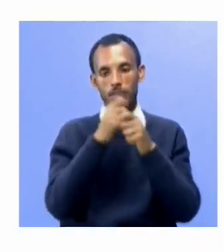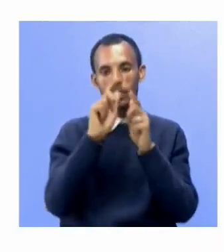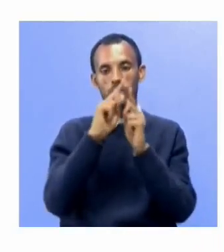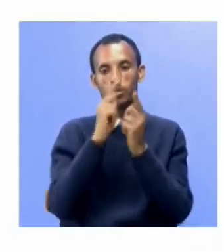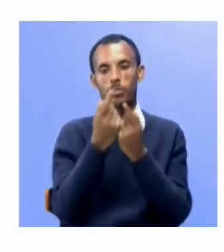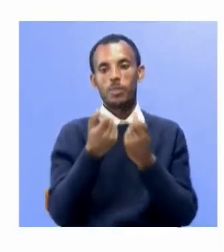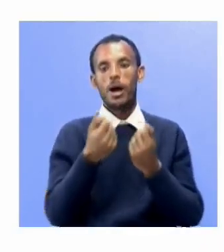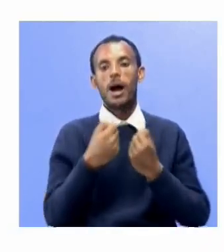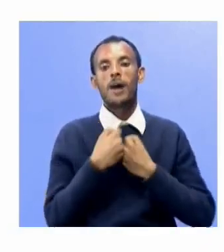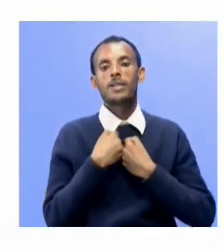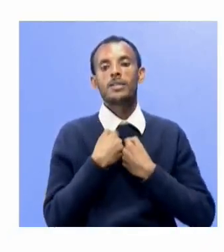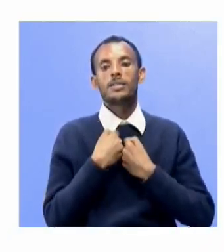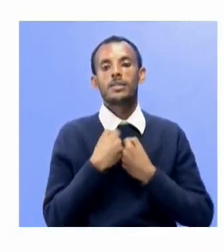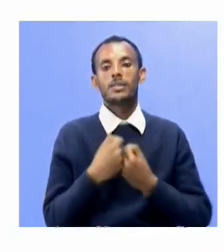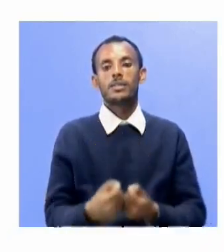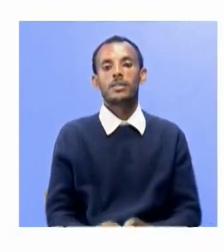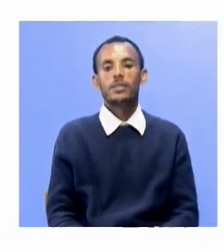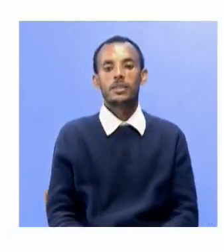number of students?